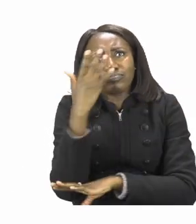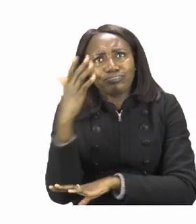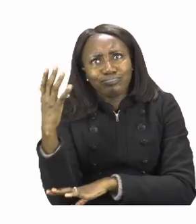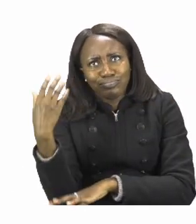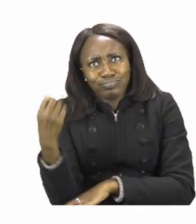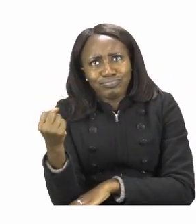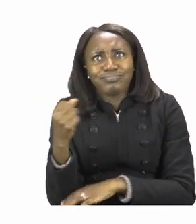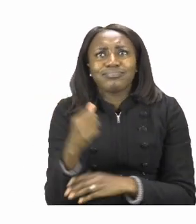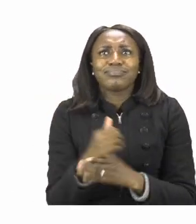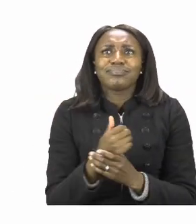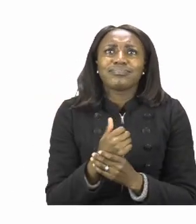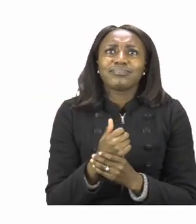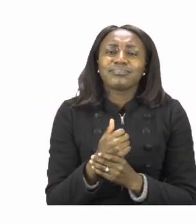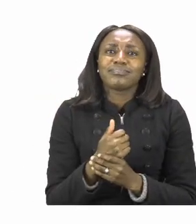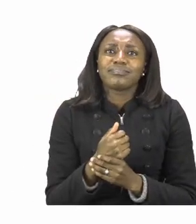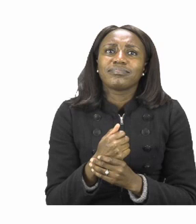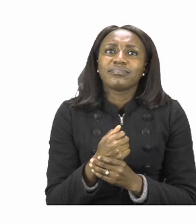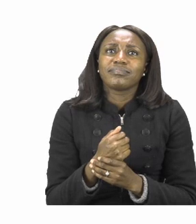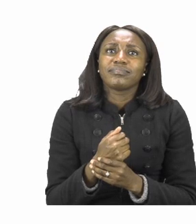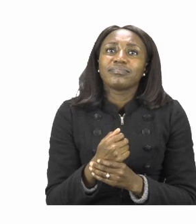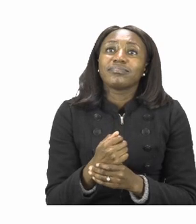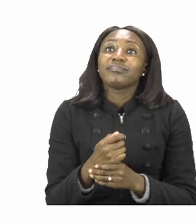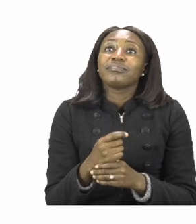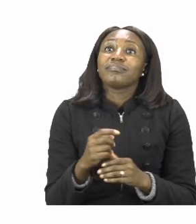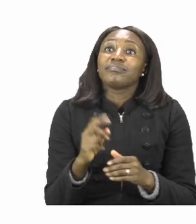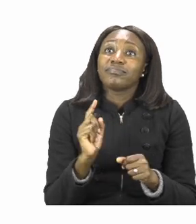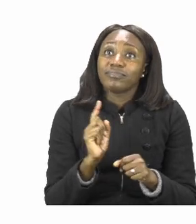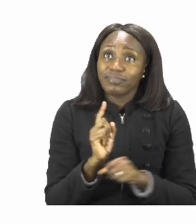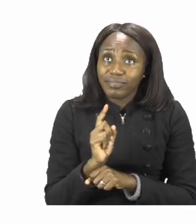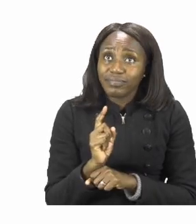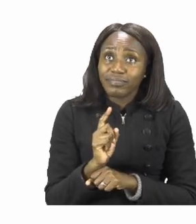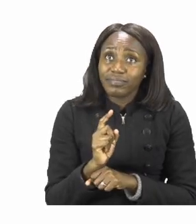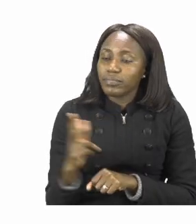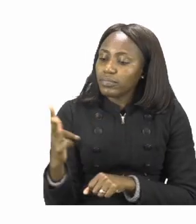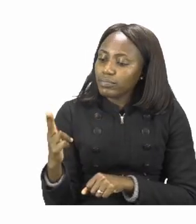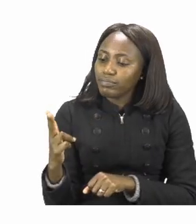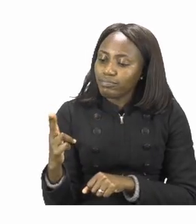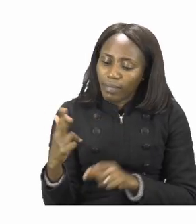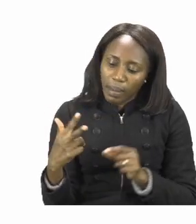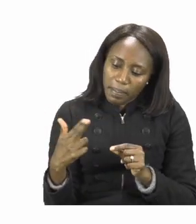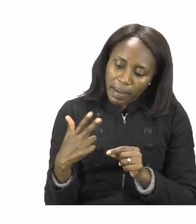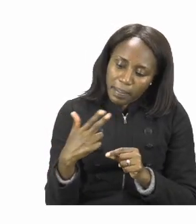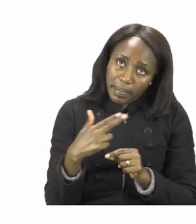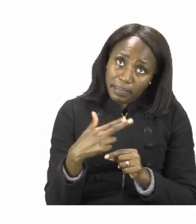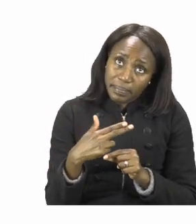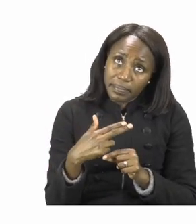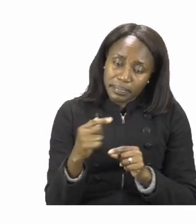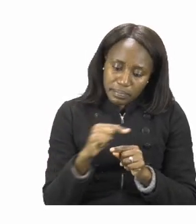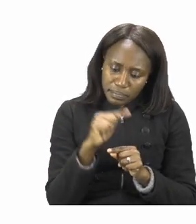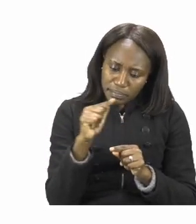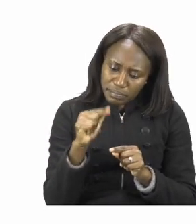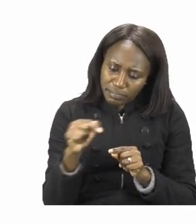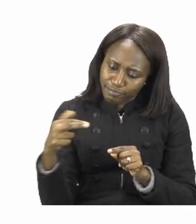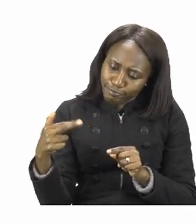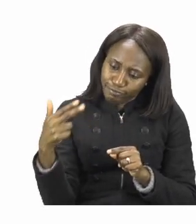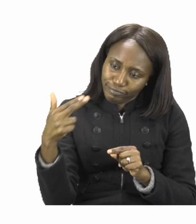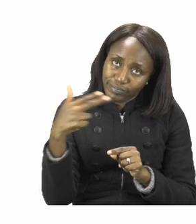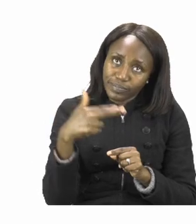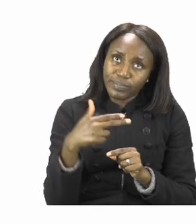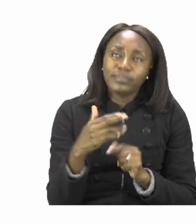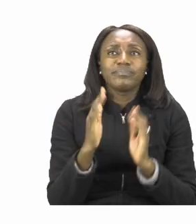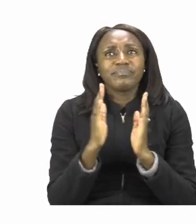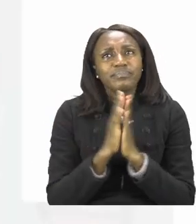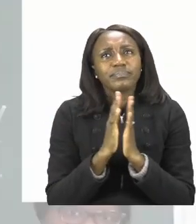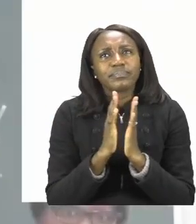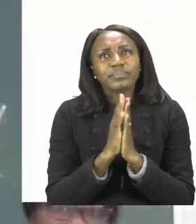trees. So this means we're going to be using our pair of scissors. Now, boys and girls,